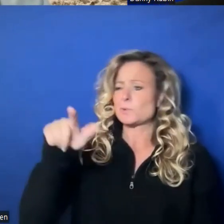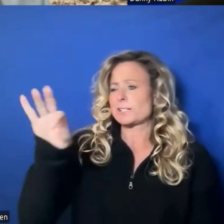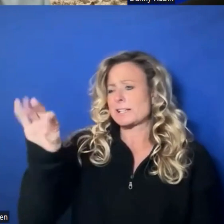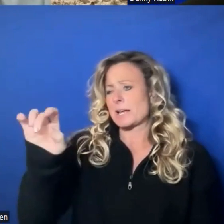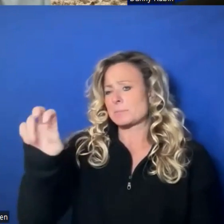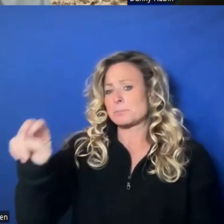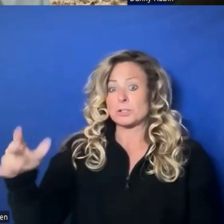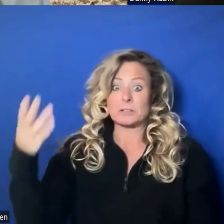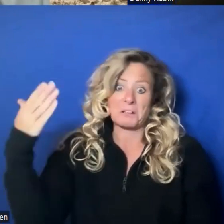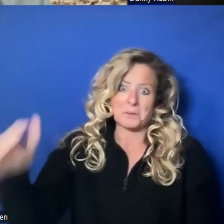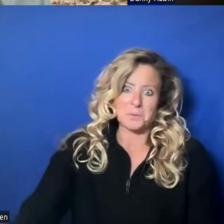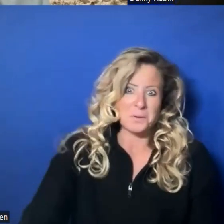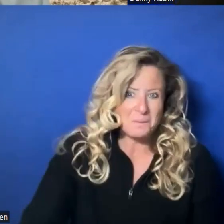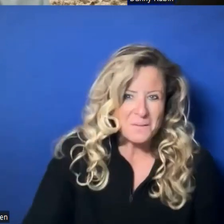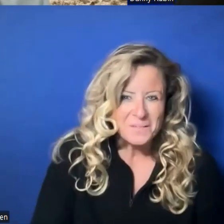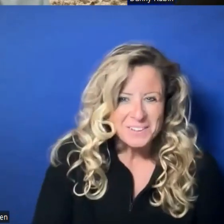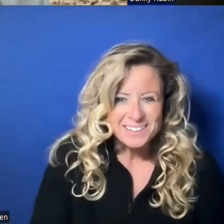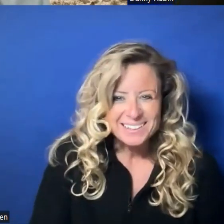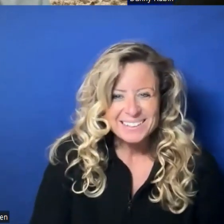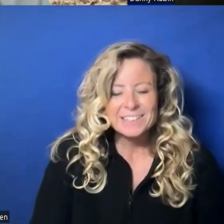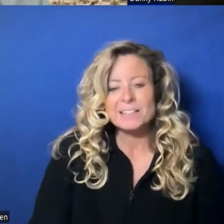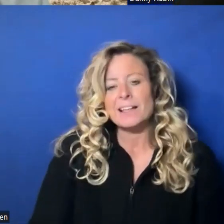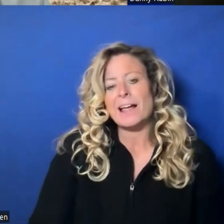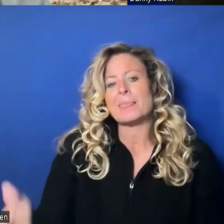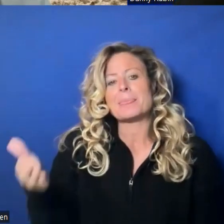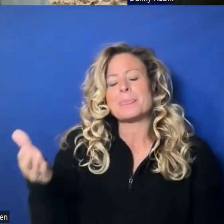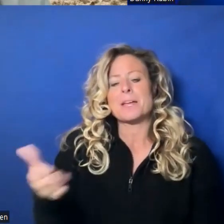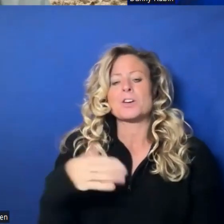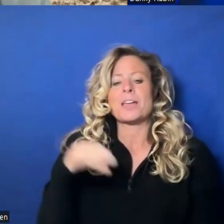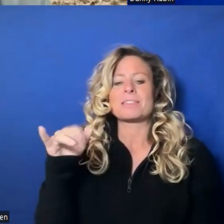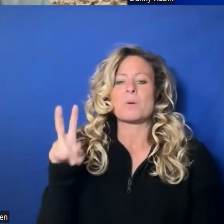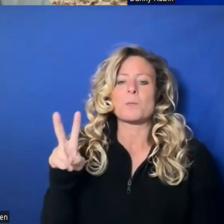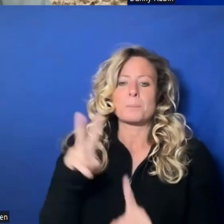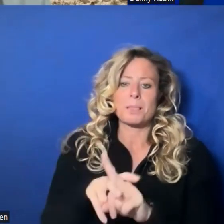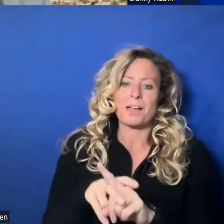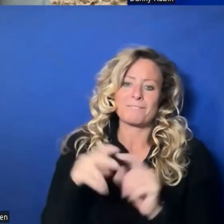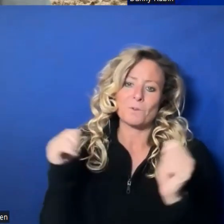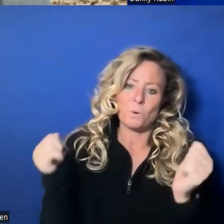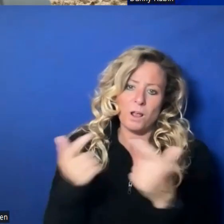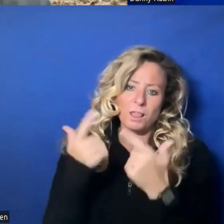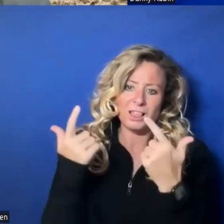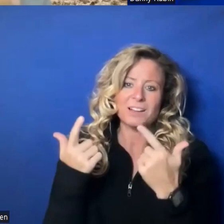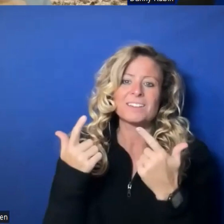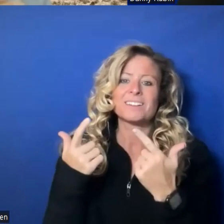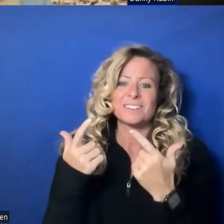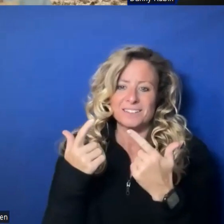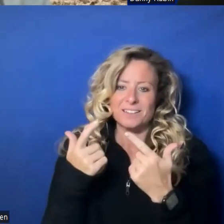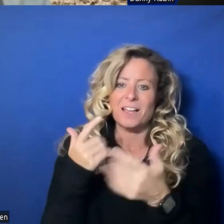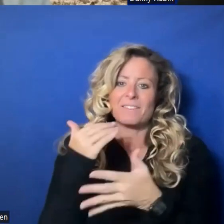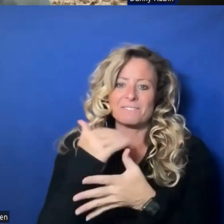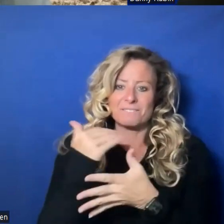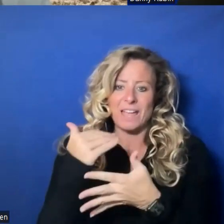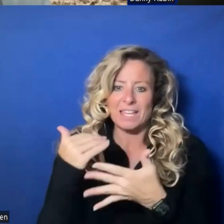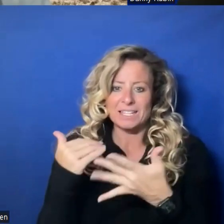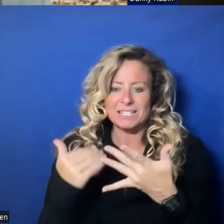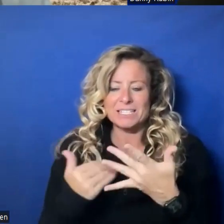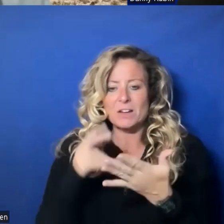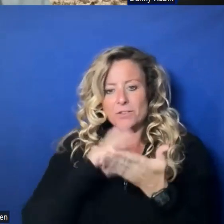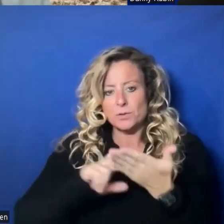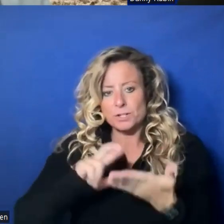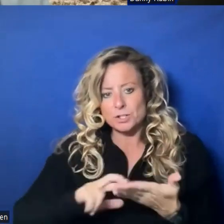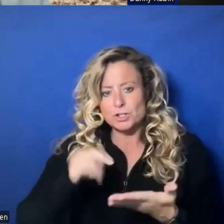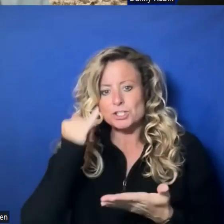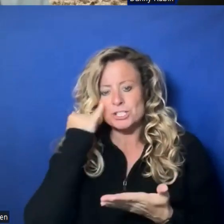million, and you are there. And this applies for every phase of the research. If you go along